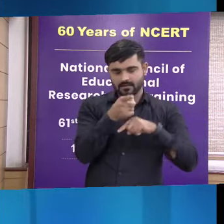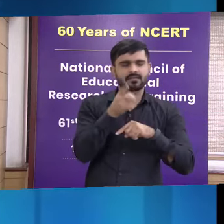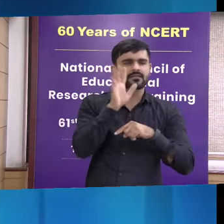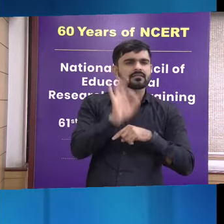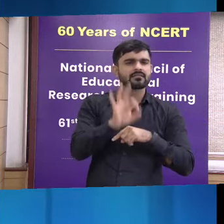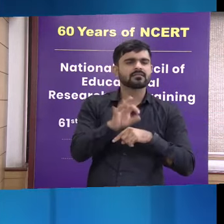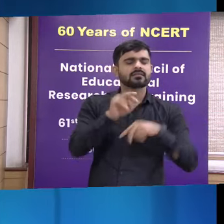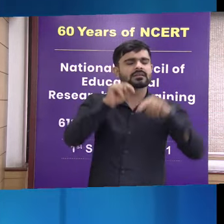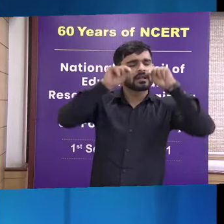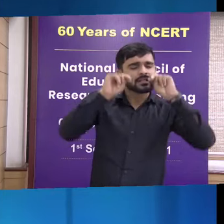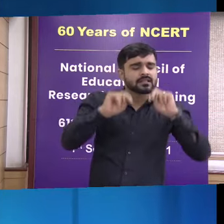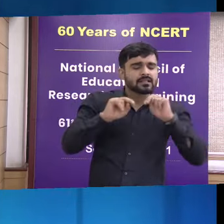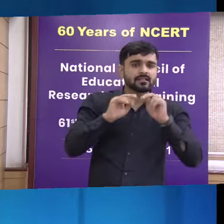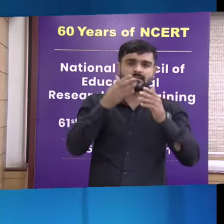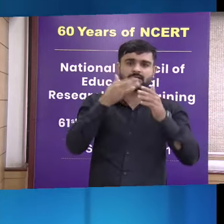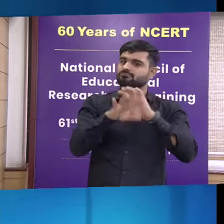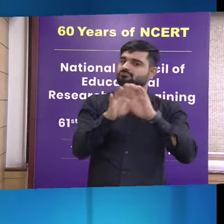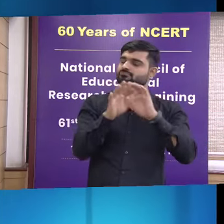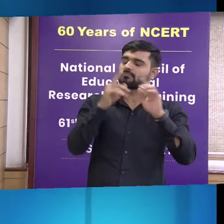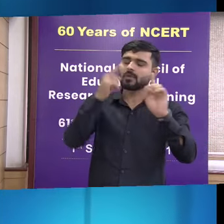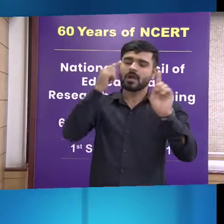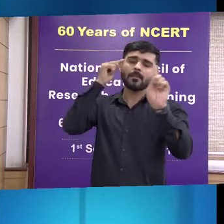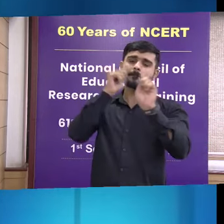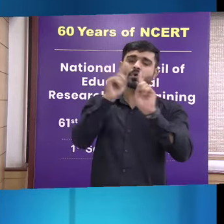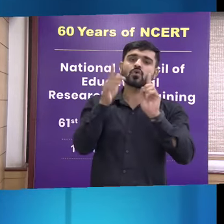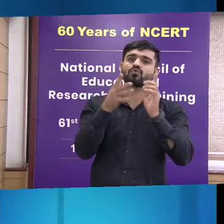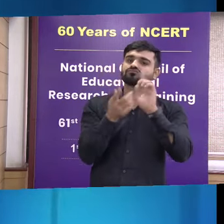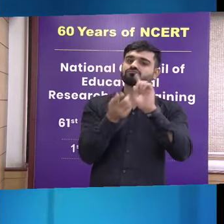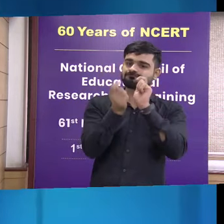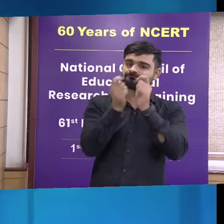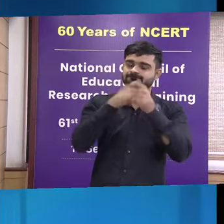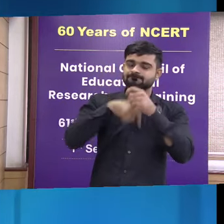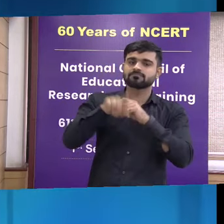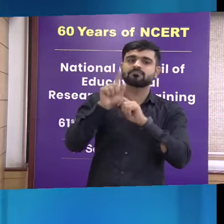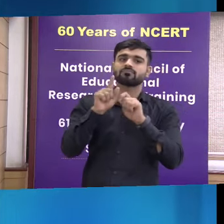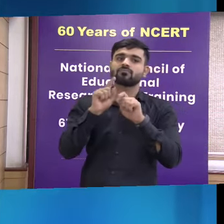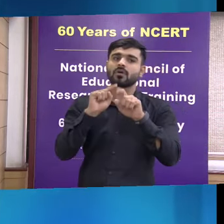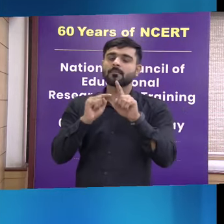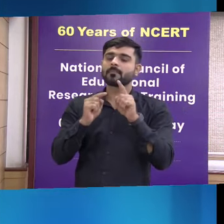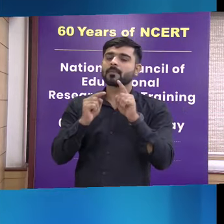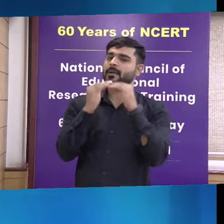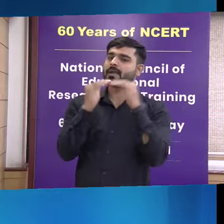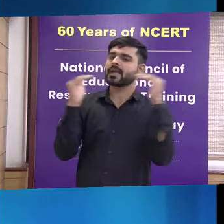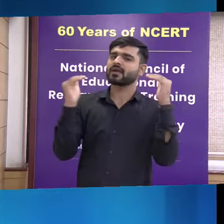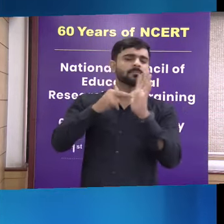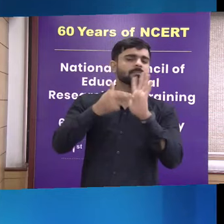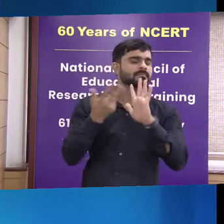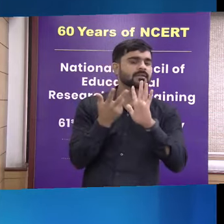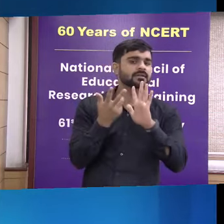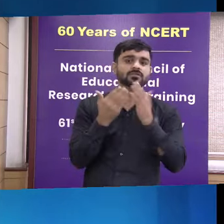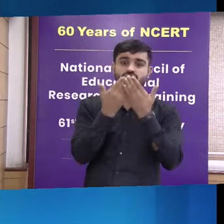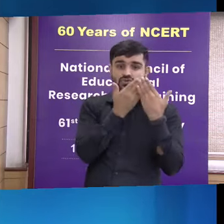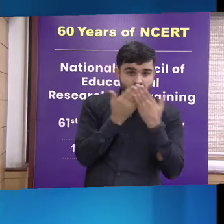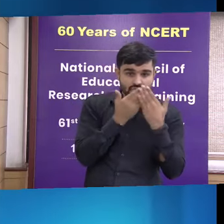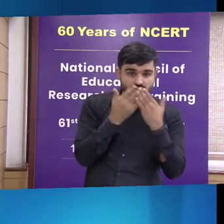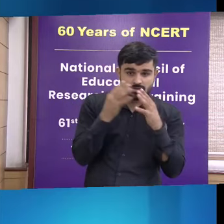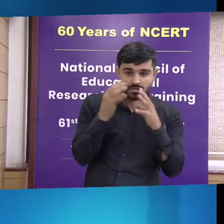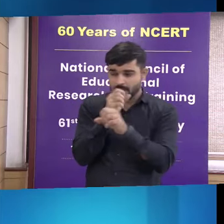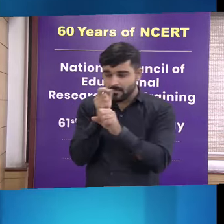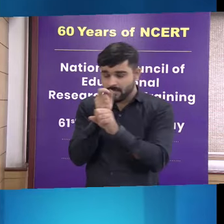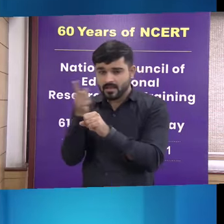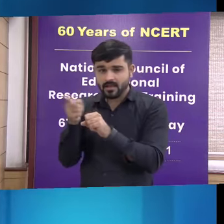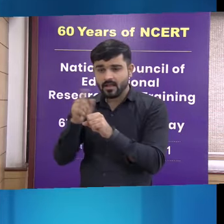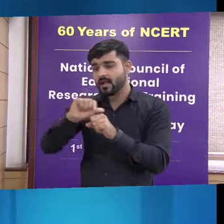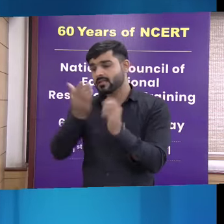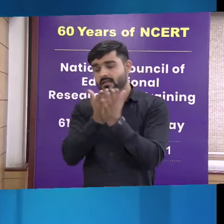give the motto of ECLEVA model of education. ECLEVA means not the school established by the under